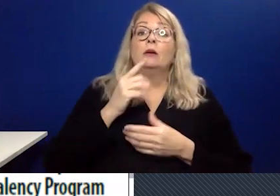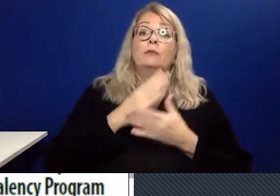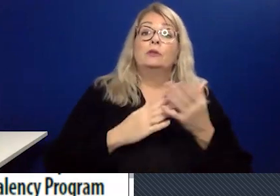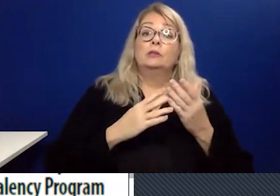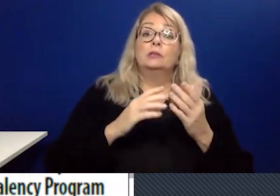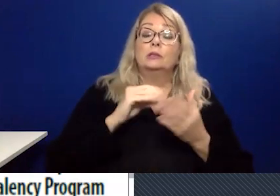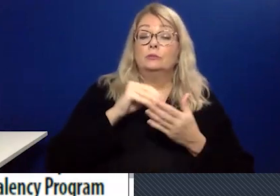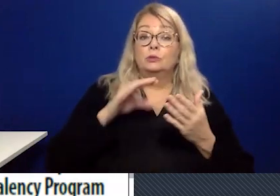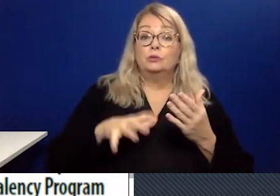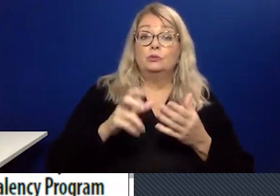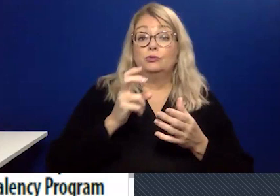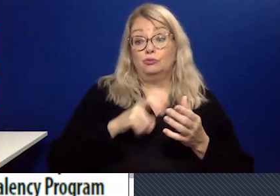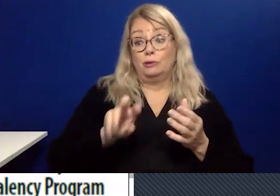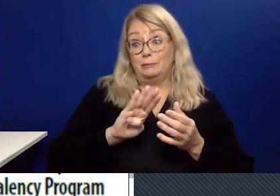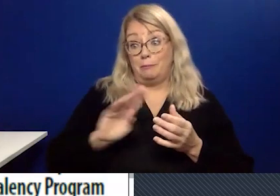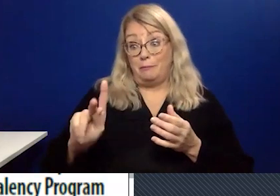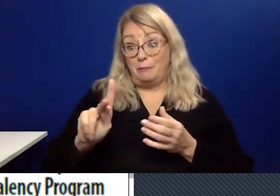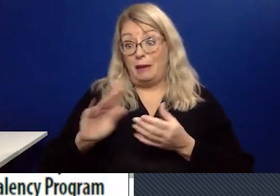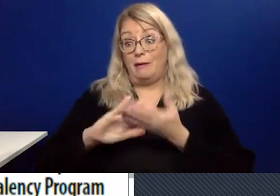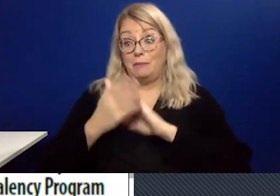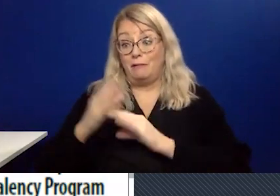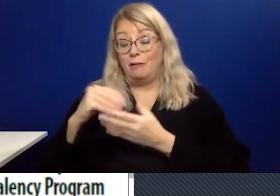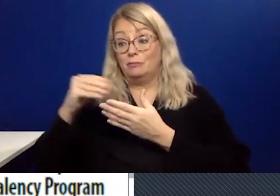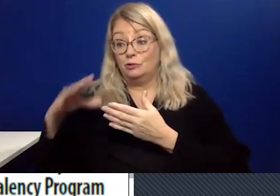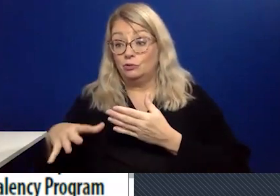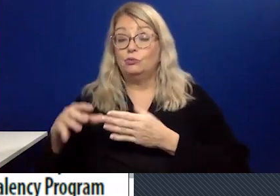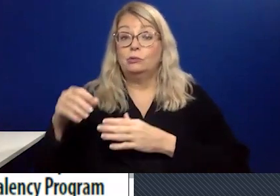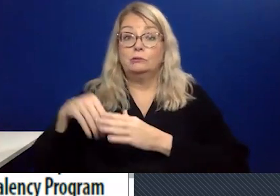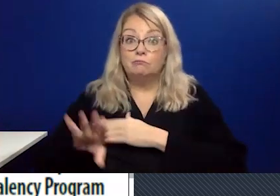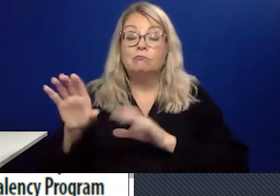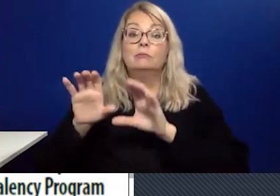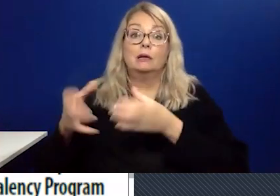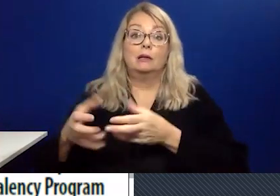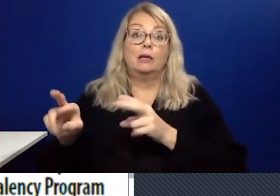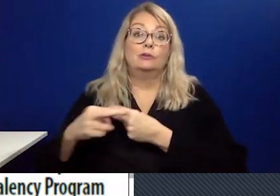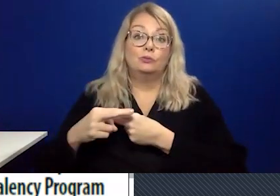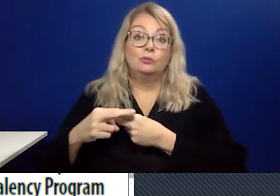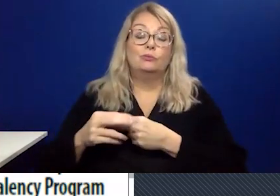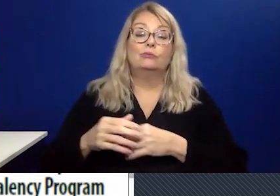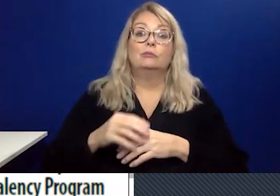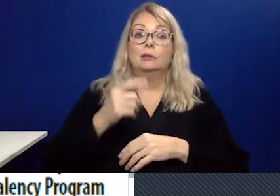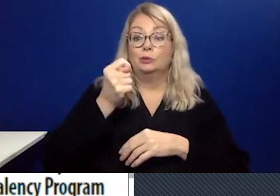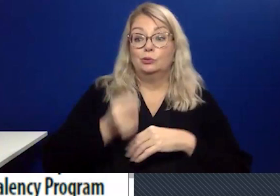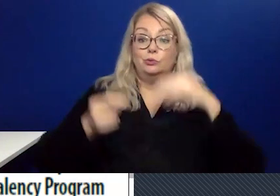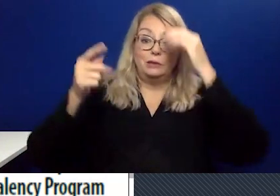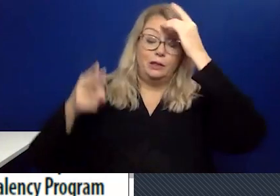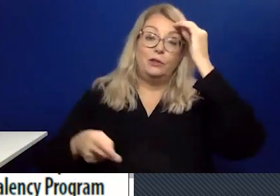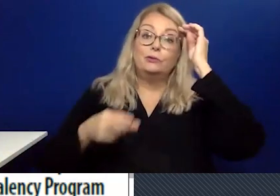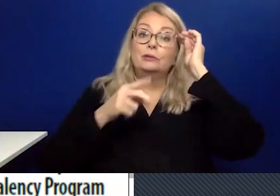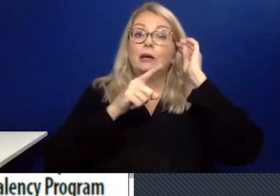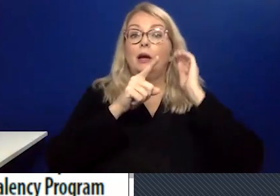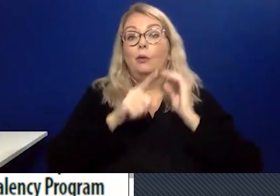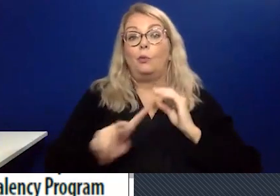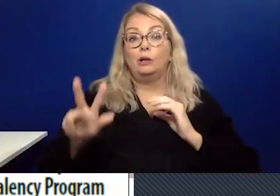being a student, being able to go to a classroom Tuesday and Thursday from 1 to 3 o'clock forces them to